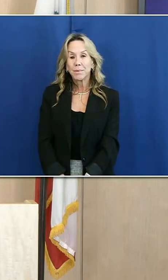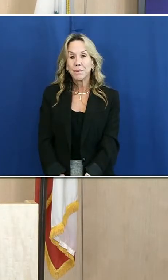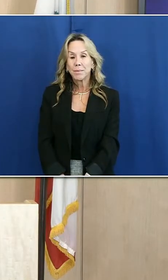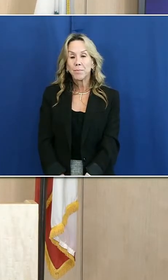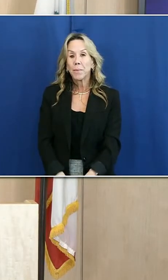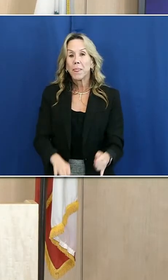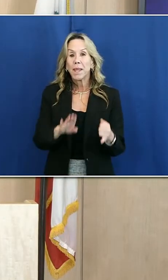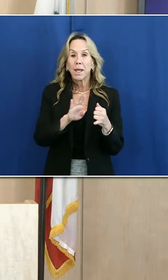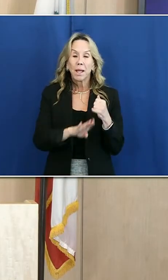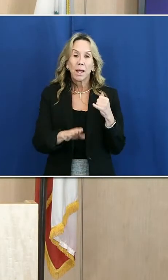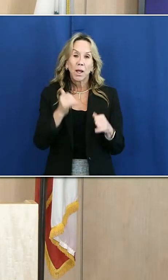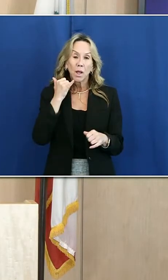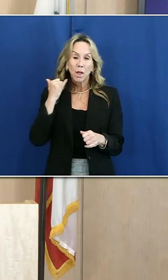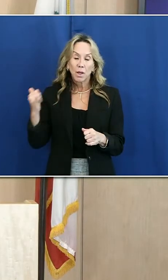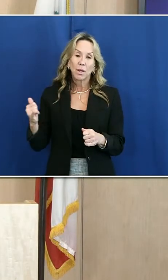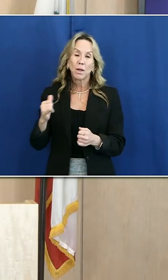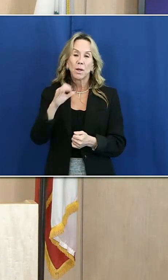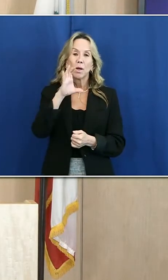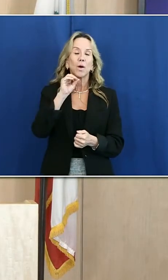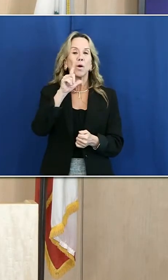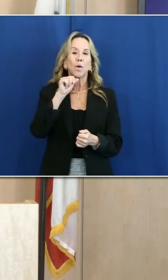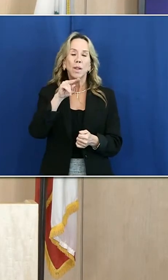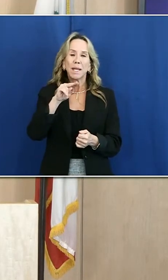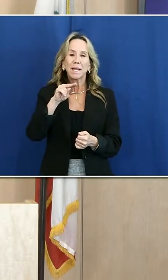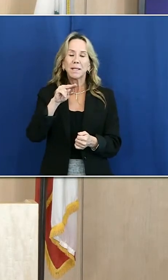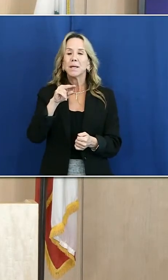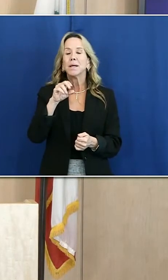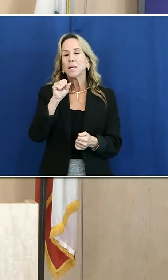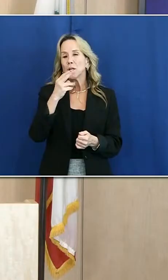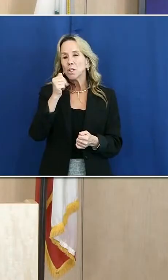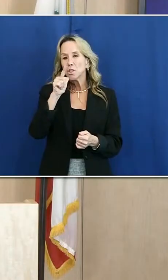Our last caller is from Colleen Shelby with the Los Angeles Times.